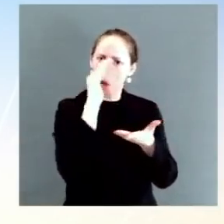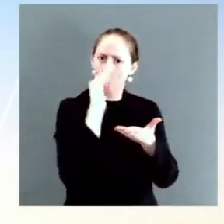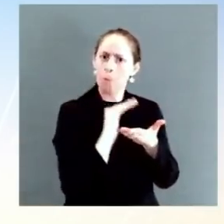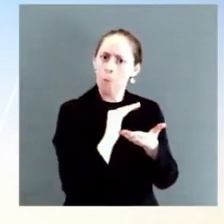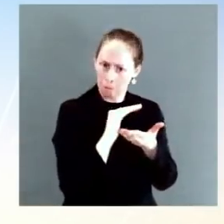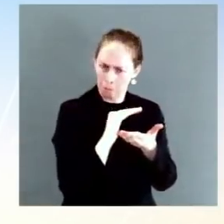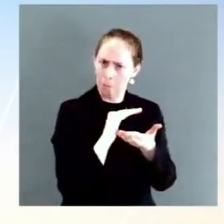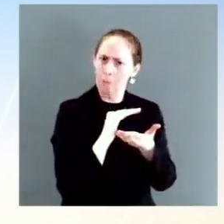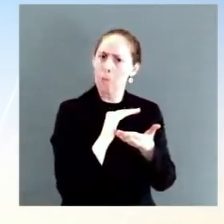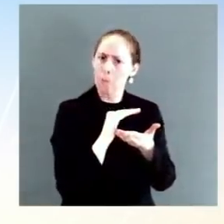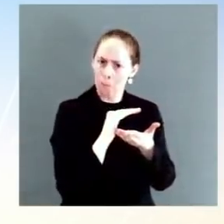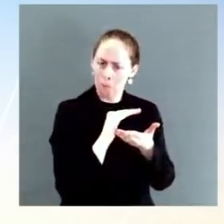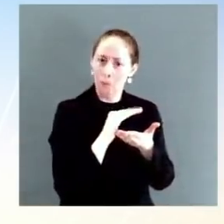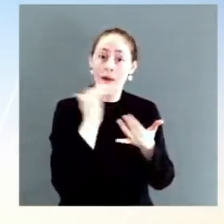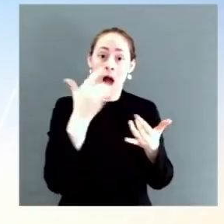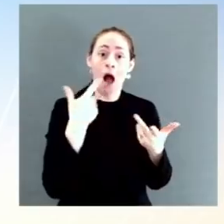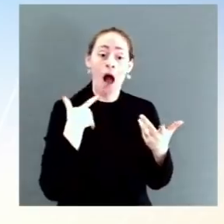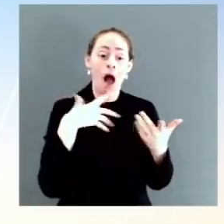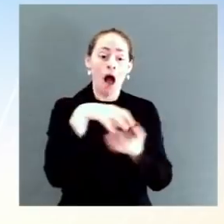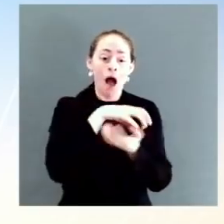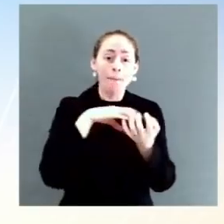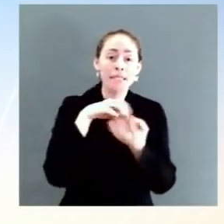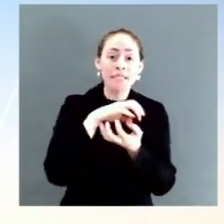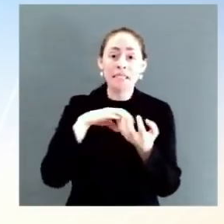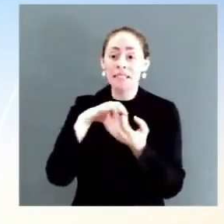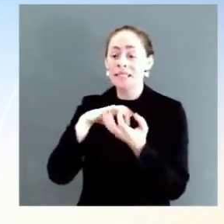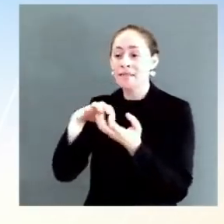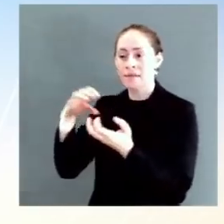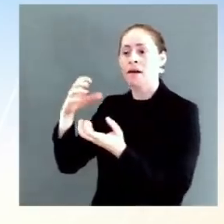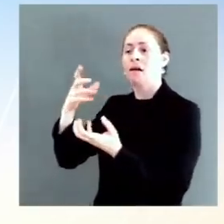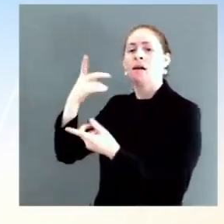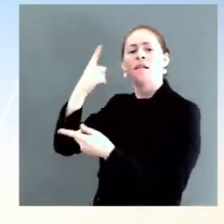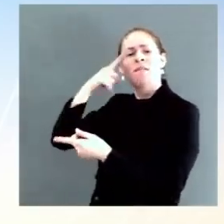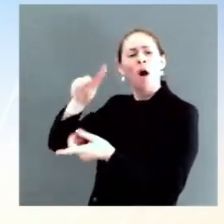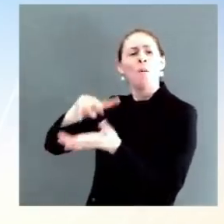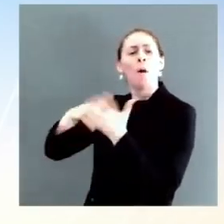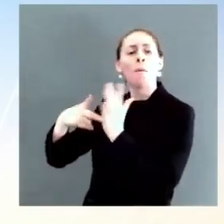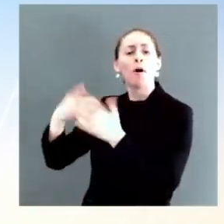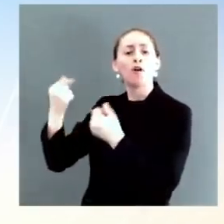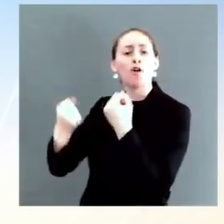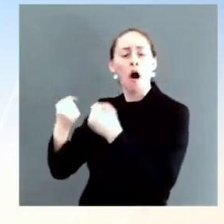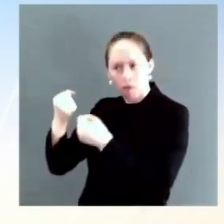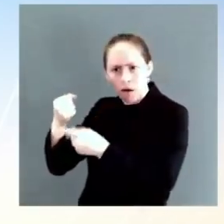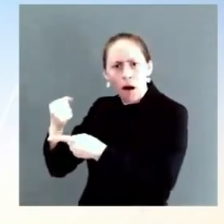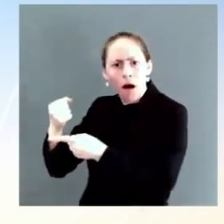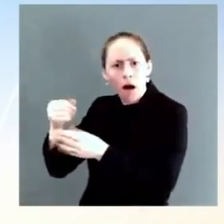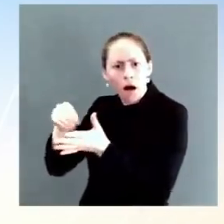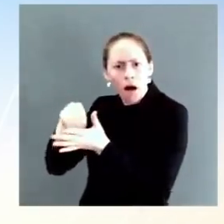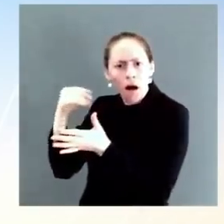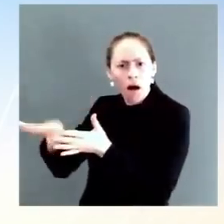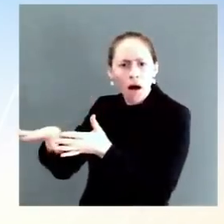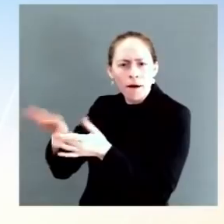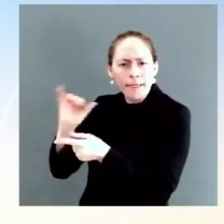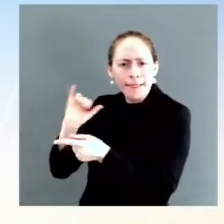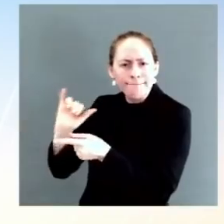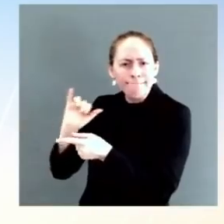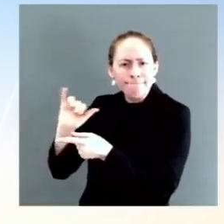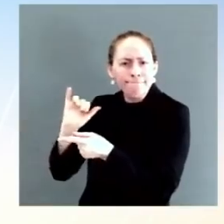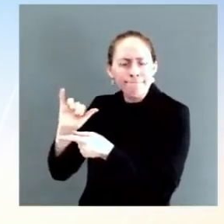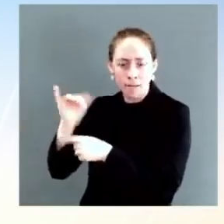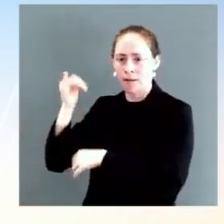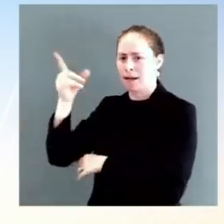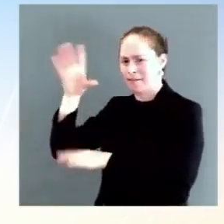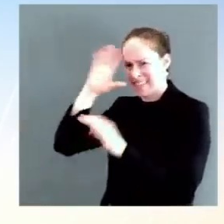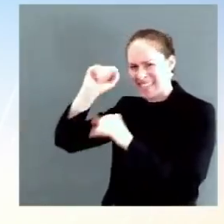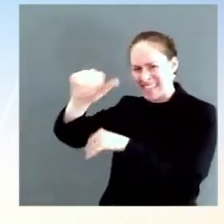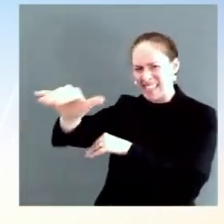see as the trend. There shouldn't be price gouging across the country. You shouldn't have oil CEOs bragging out there about the profits that they